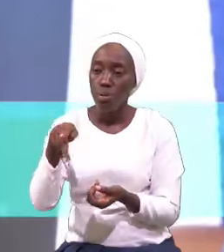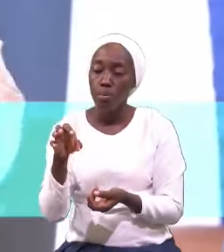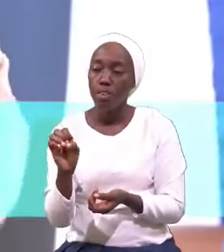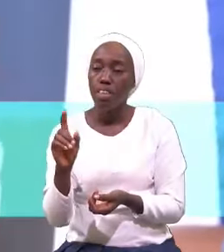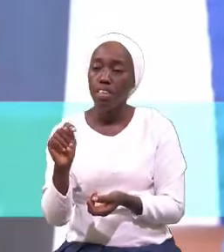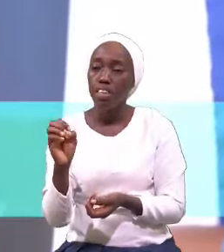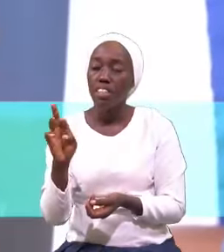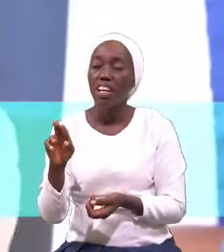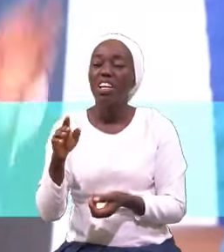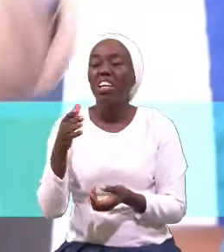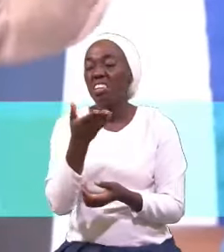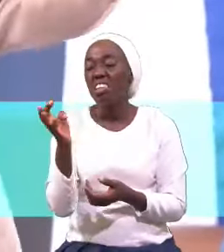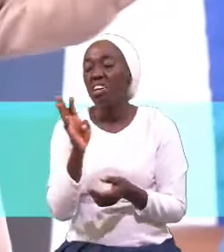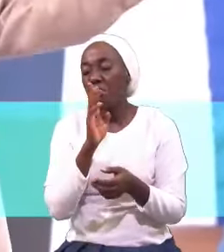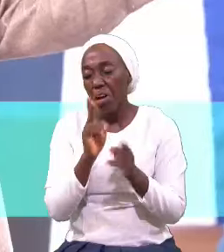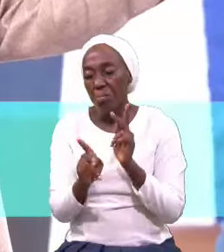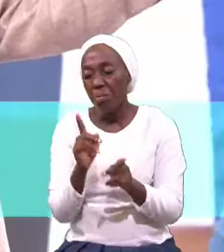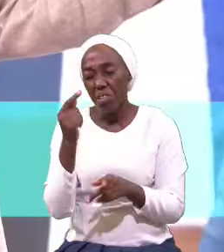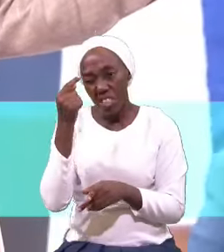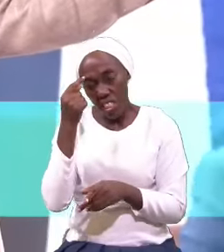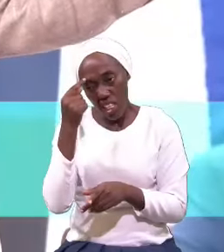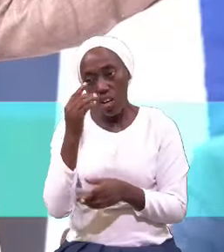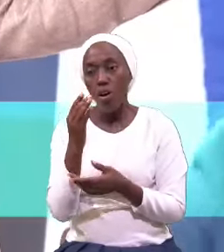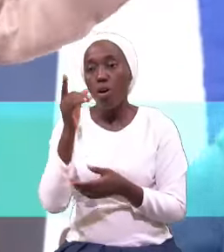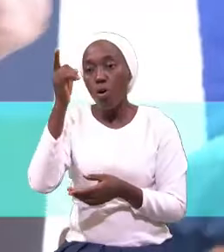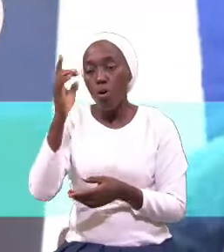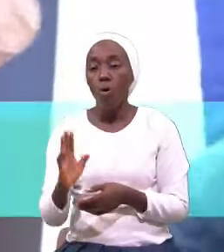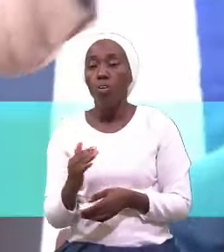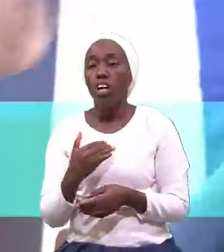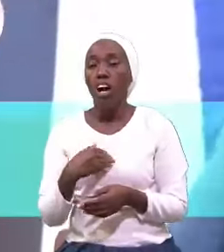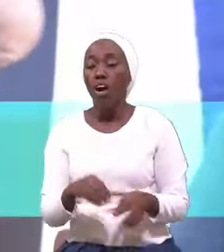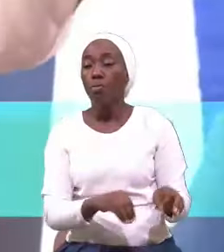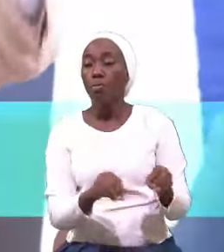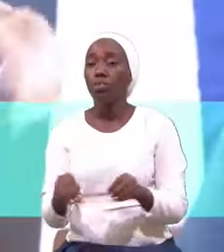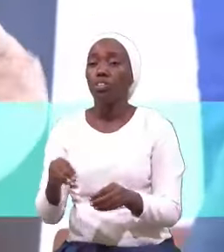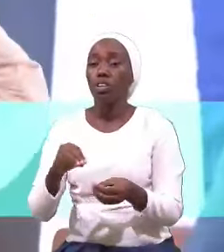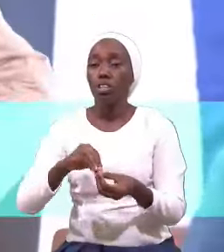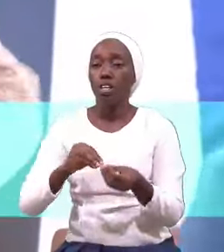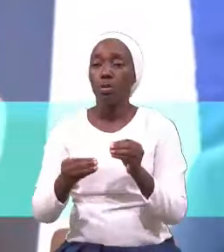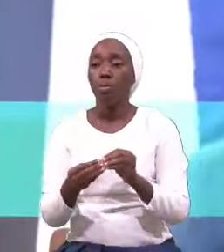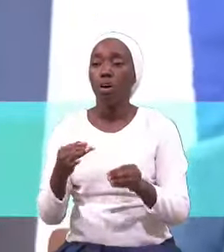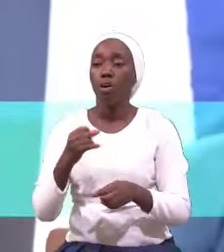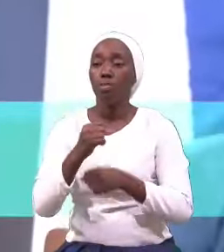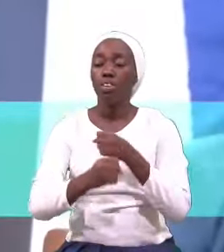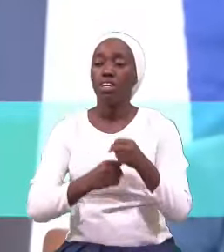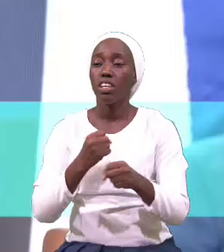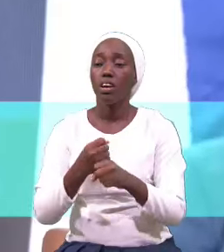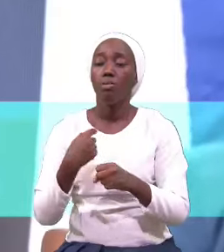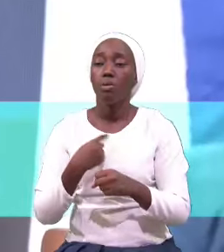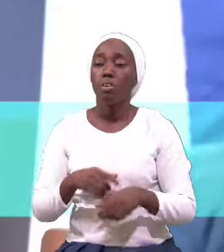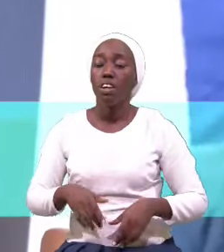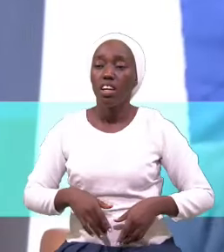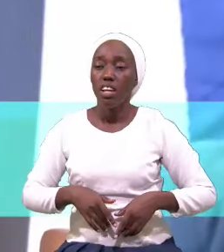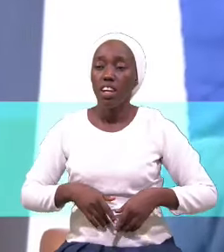think God has set the number of years we live. We cannot live farther than that.